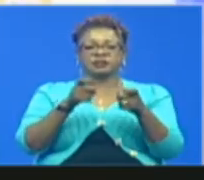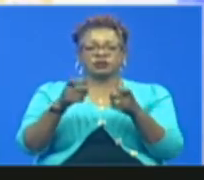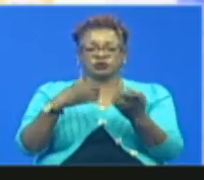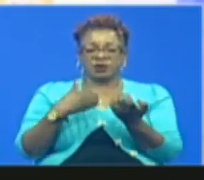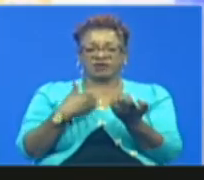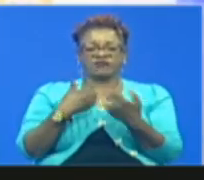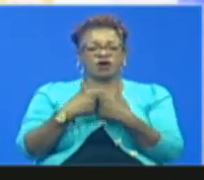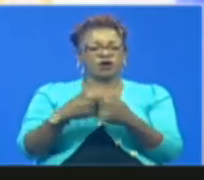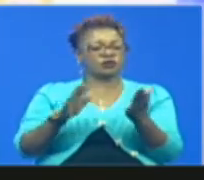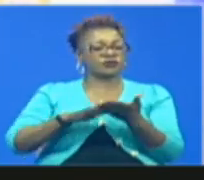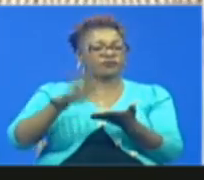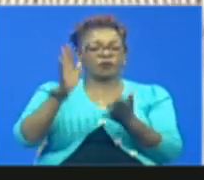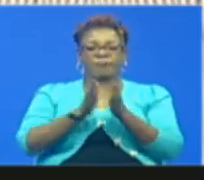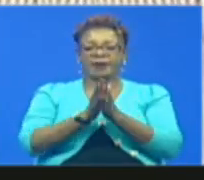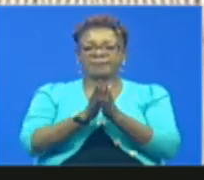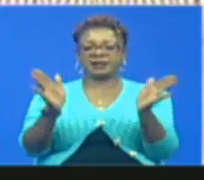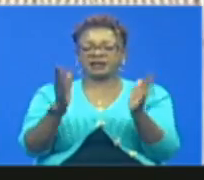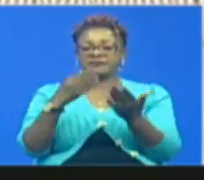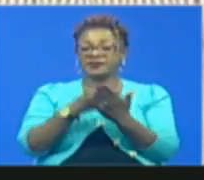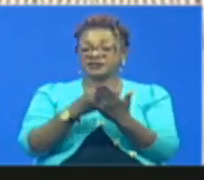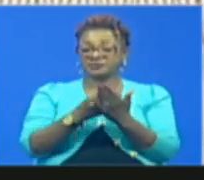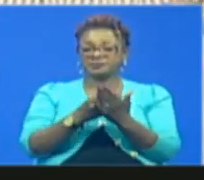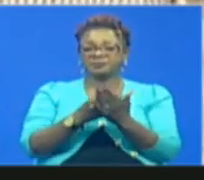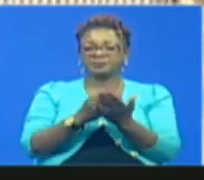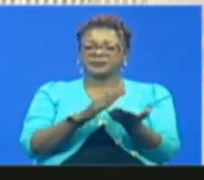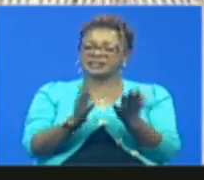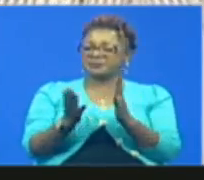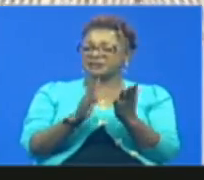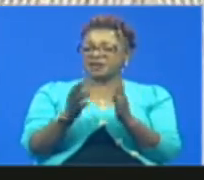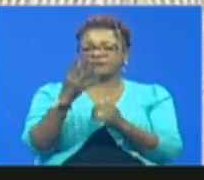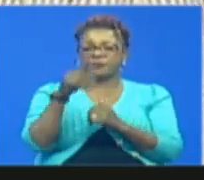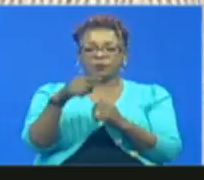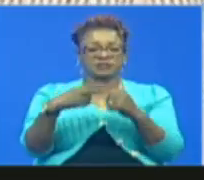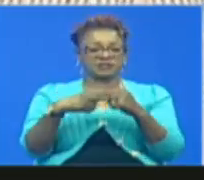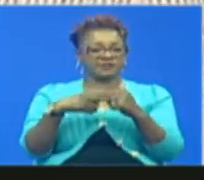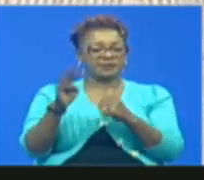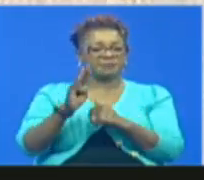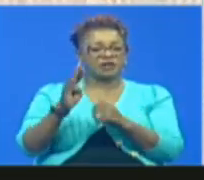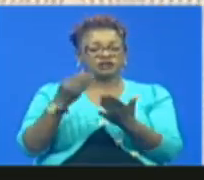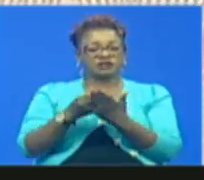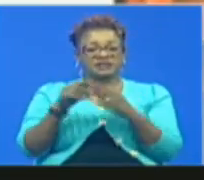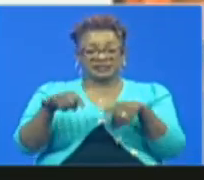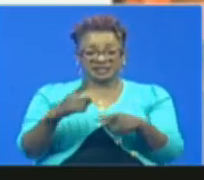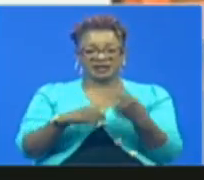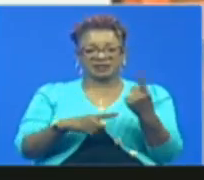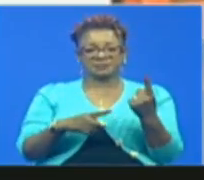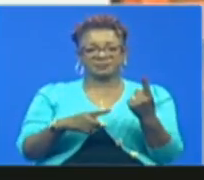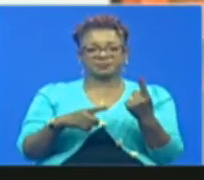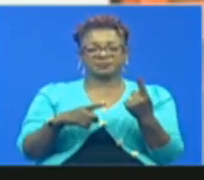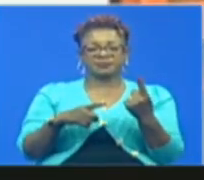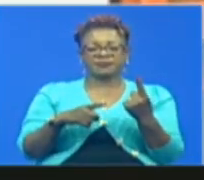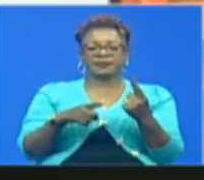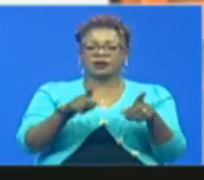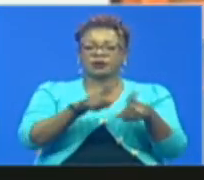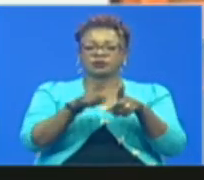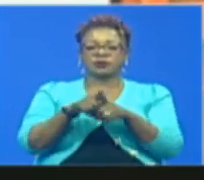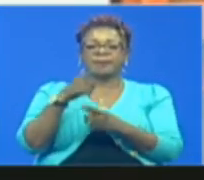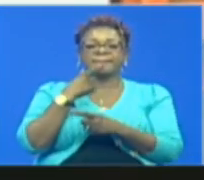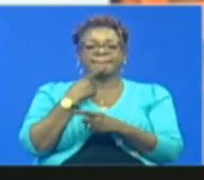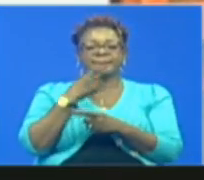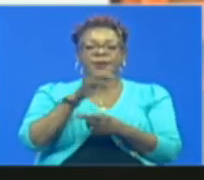of more public funds, estimated at 4.7 billion shillings this year. Wabukala further revealed that the commission